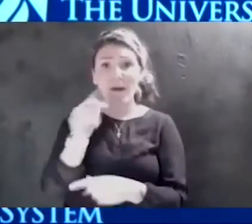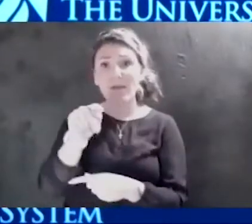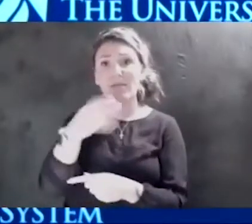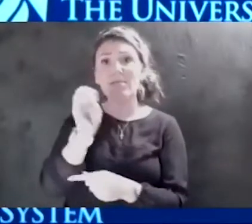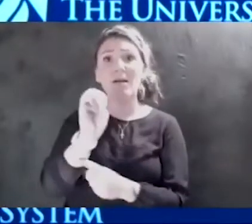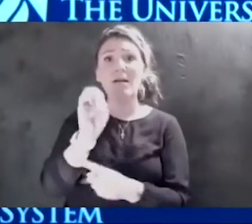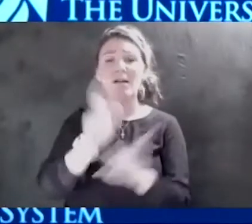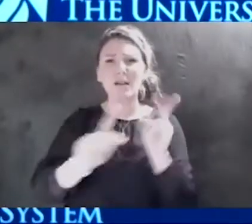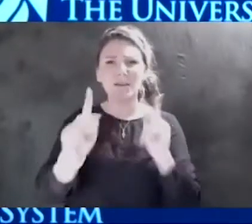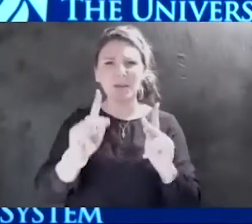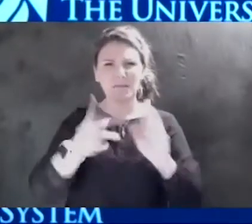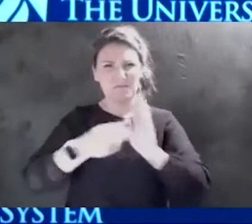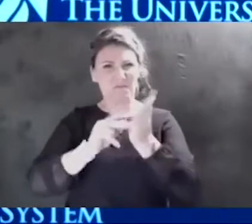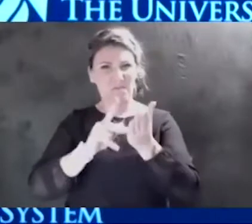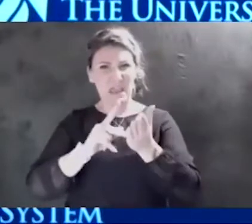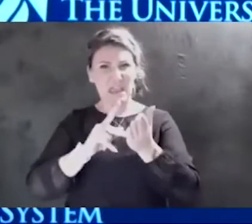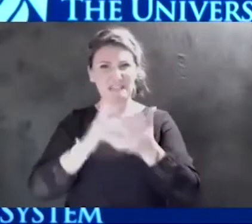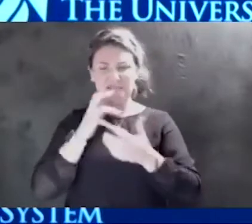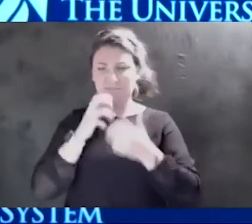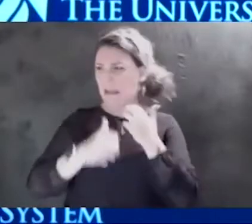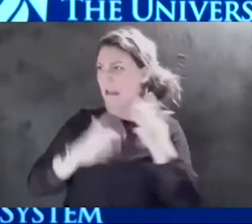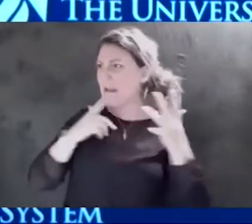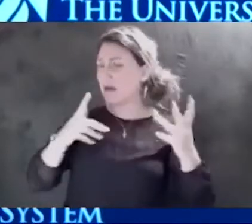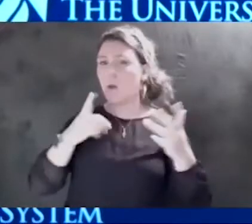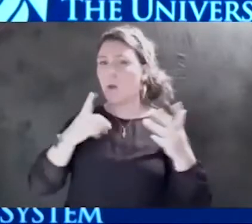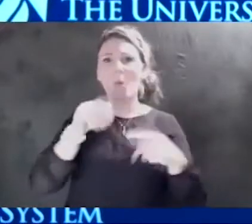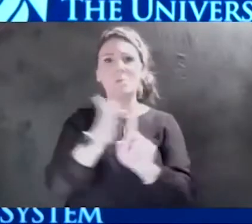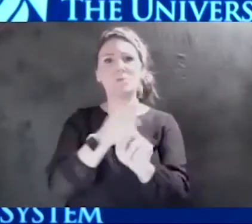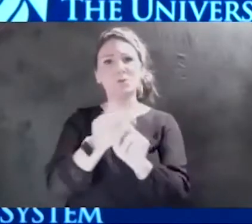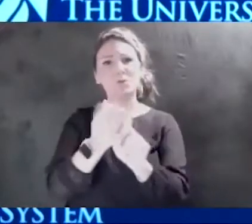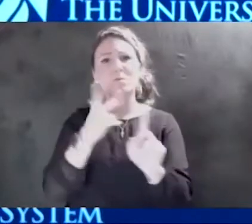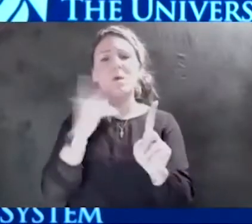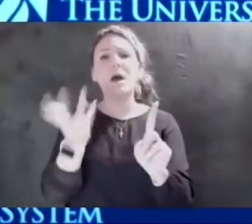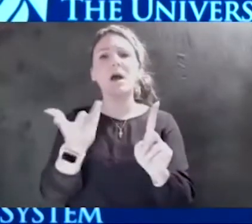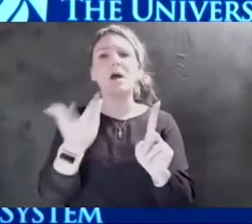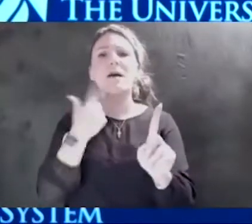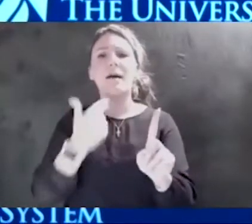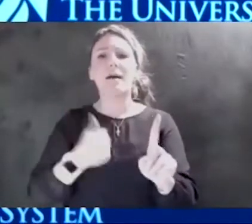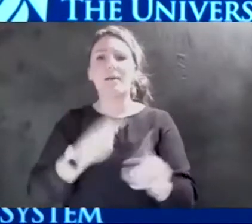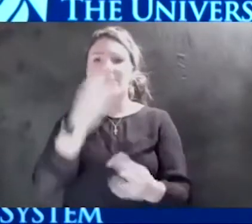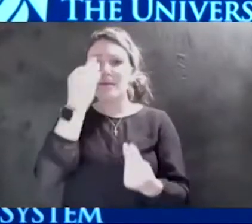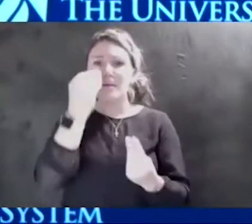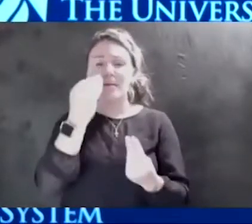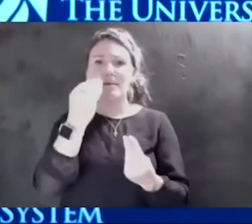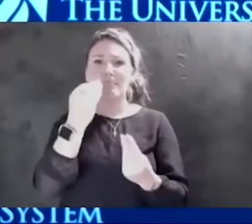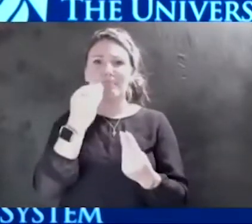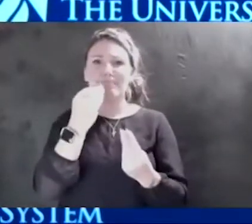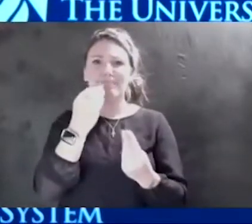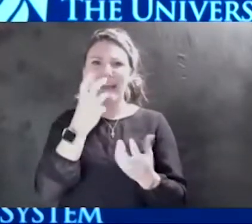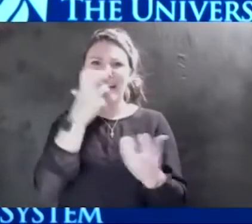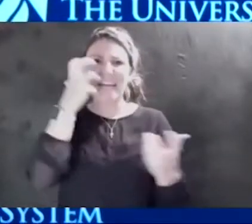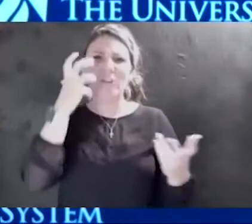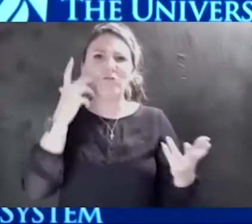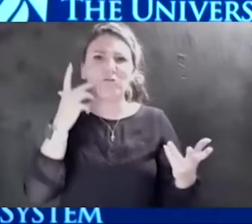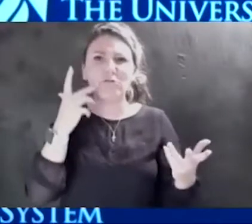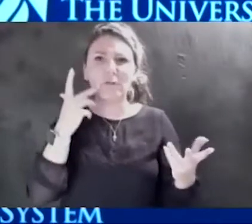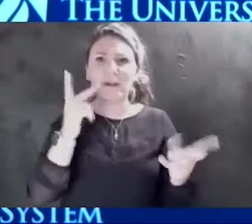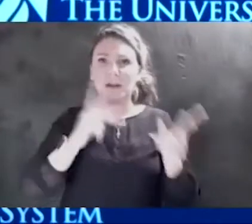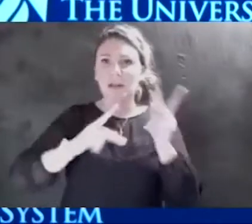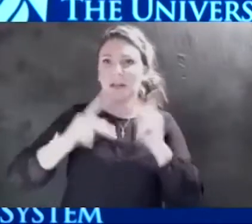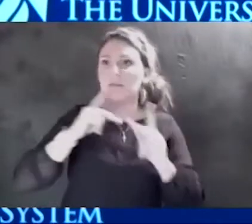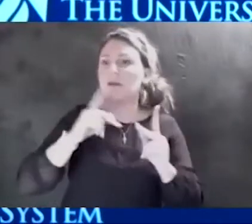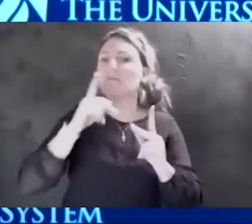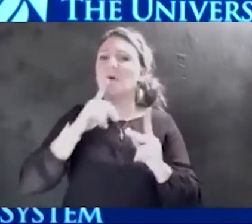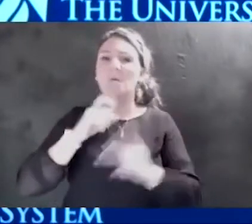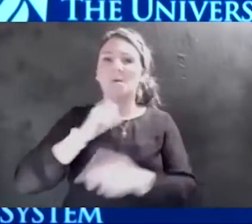anger or persuasion? Here's what I think. Anger will just make people dig in deeper.